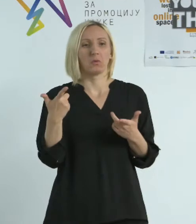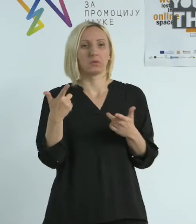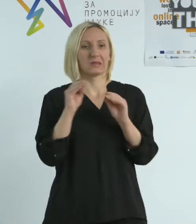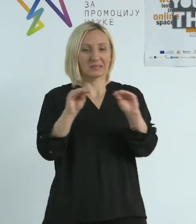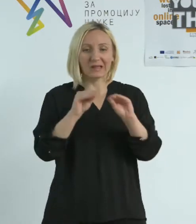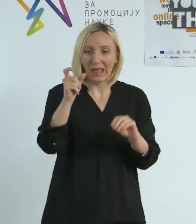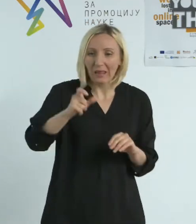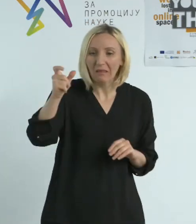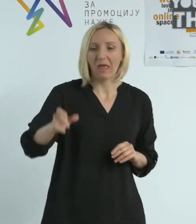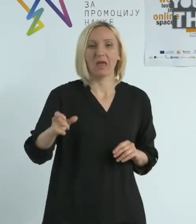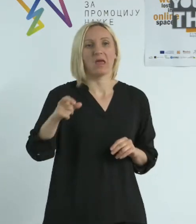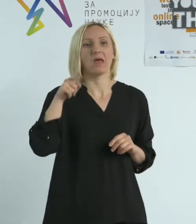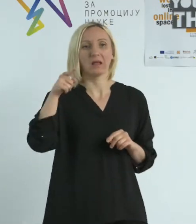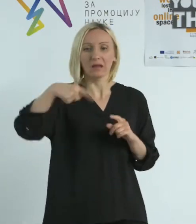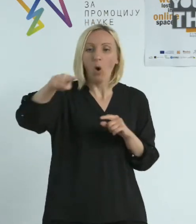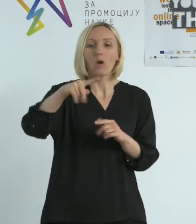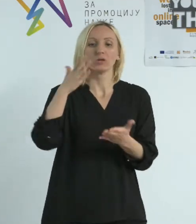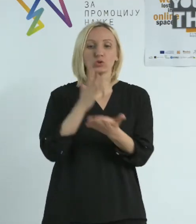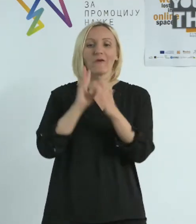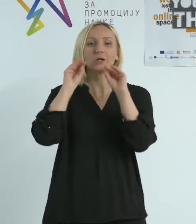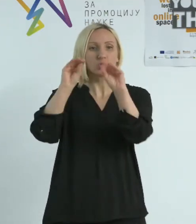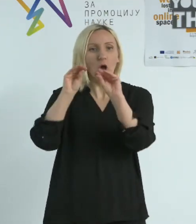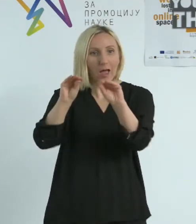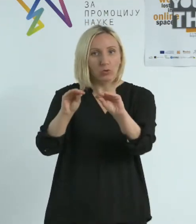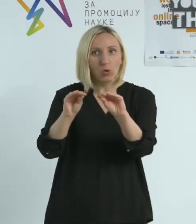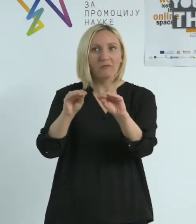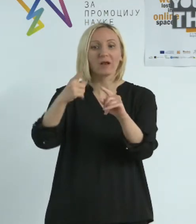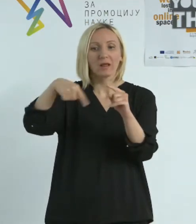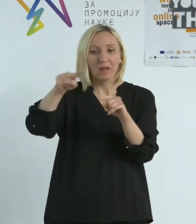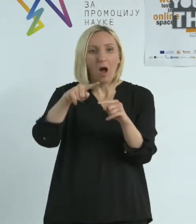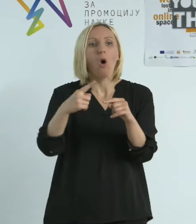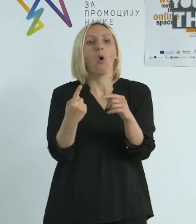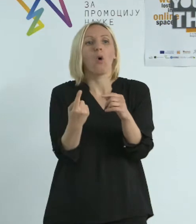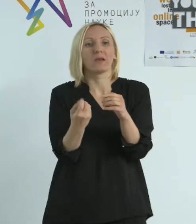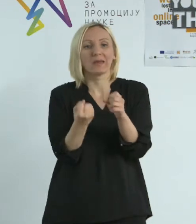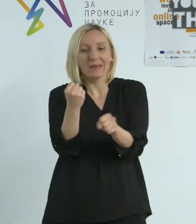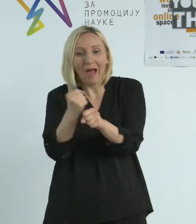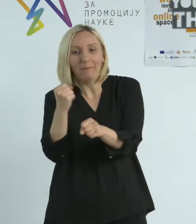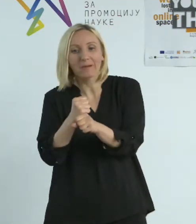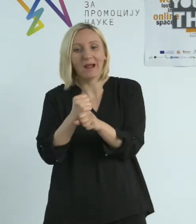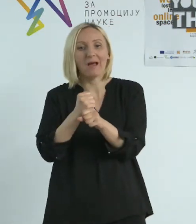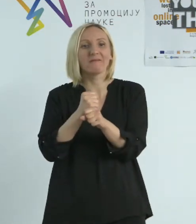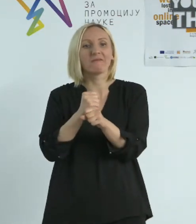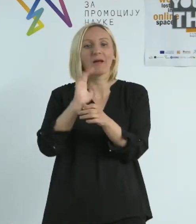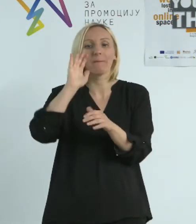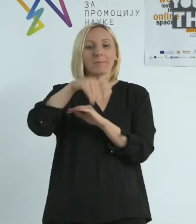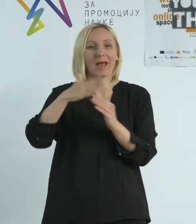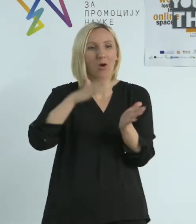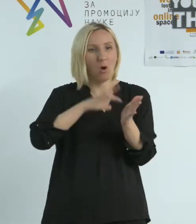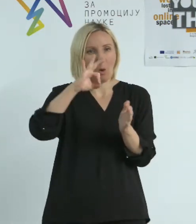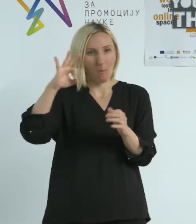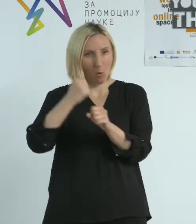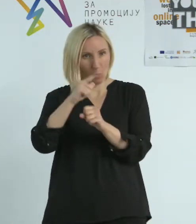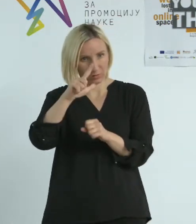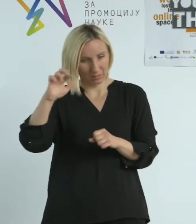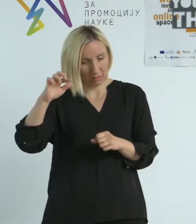was educated to create online courses using Moodle. We also used